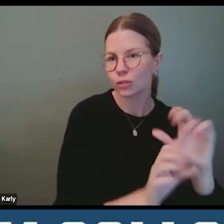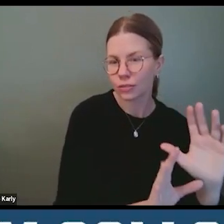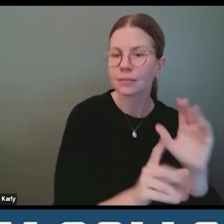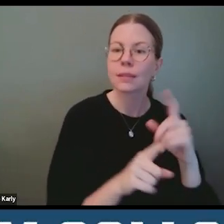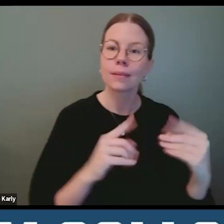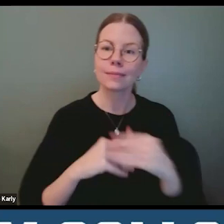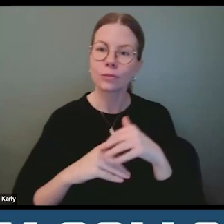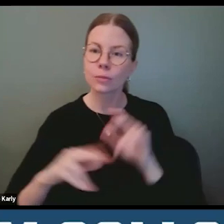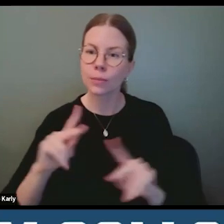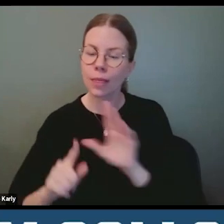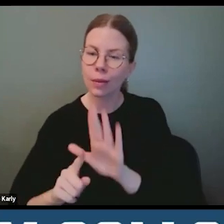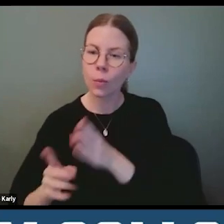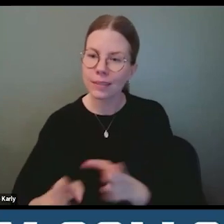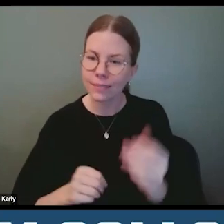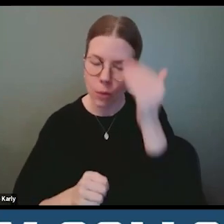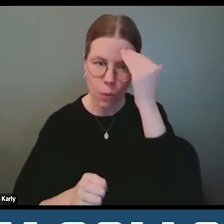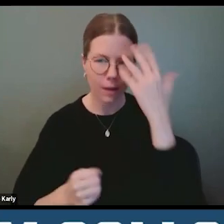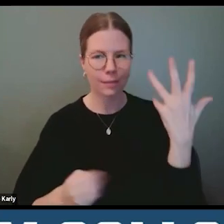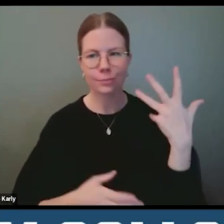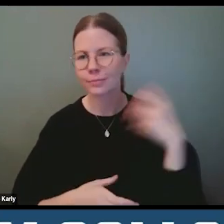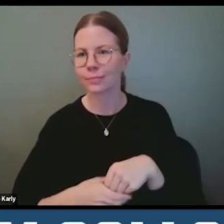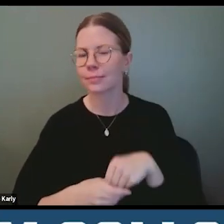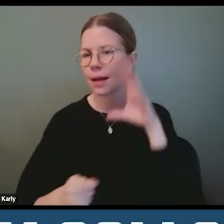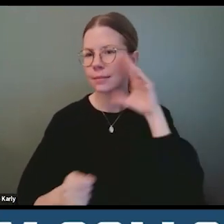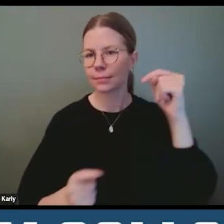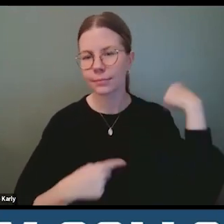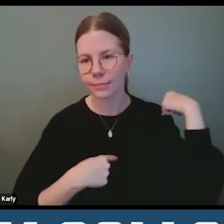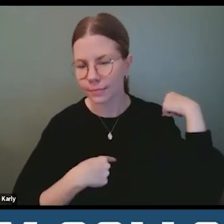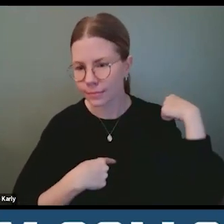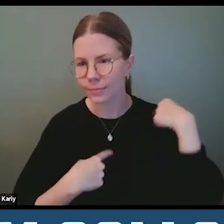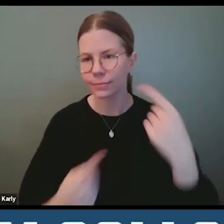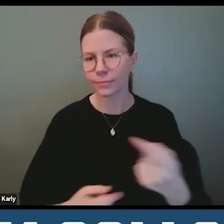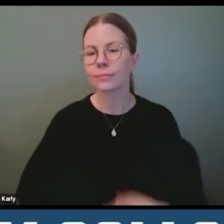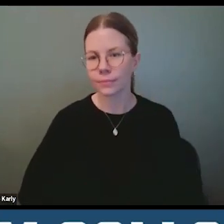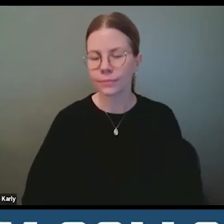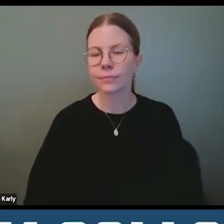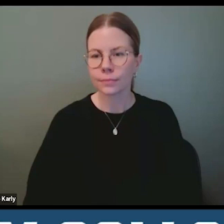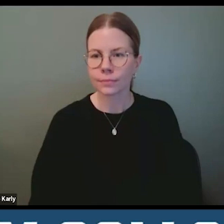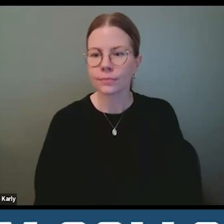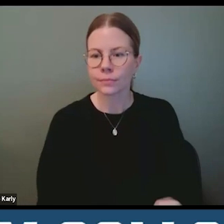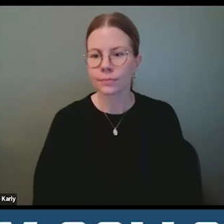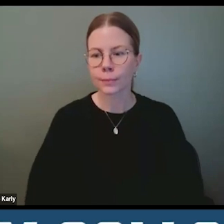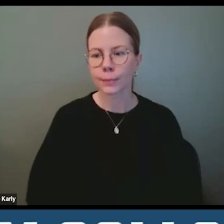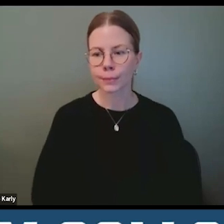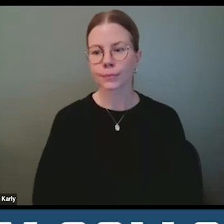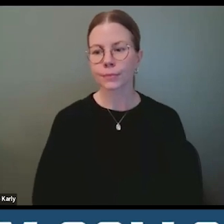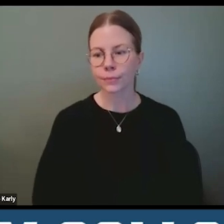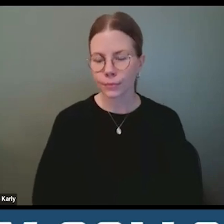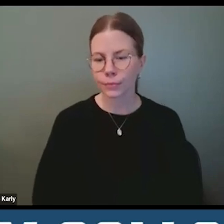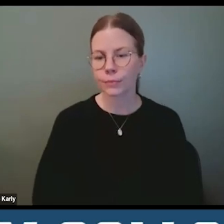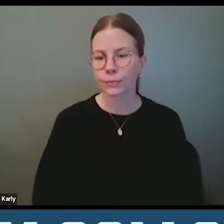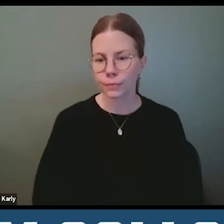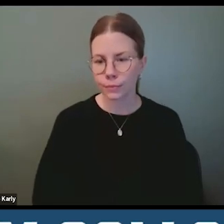Indigenous peoples' ways of knowing and understanding of health. And these knowledges